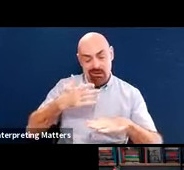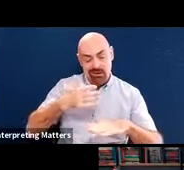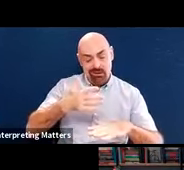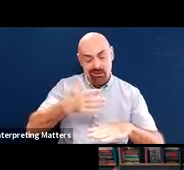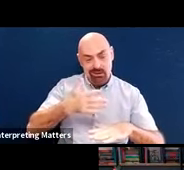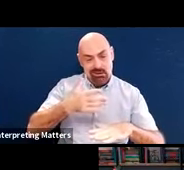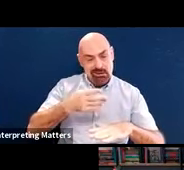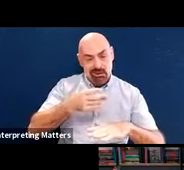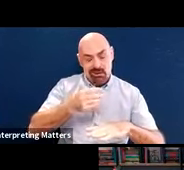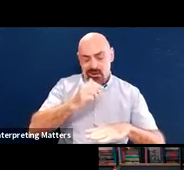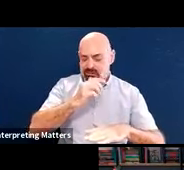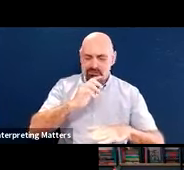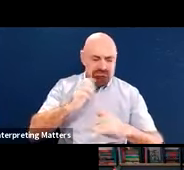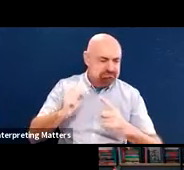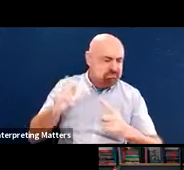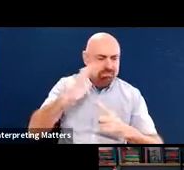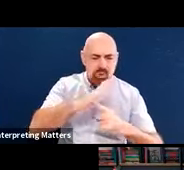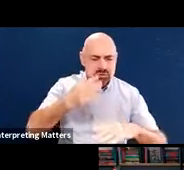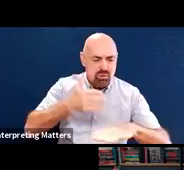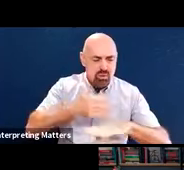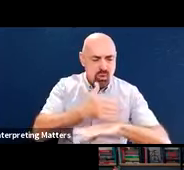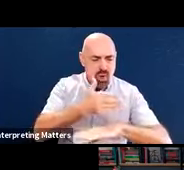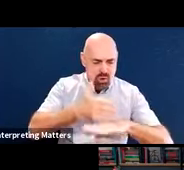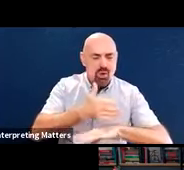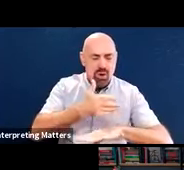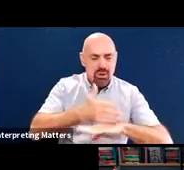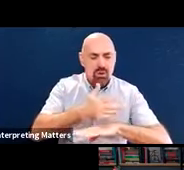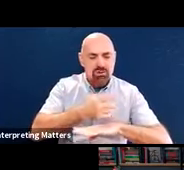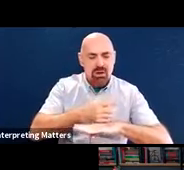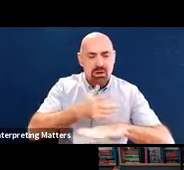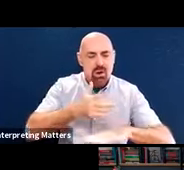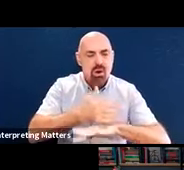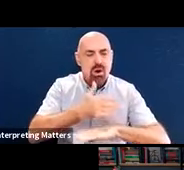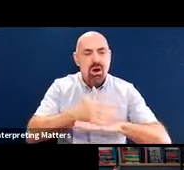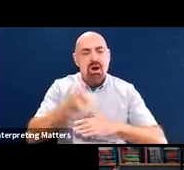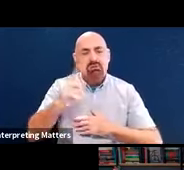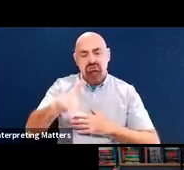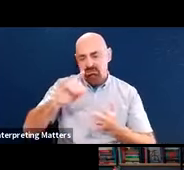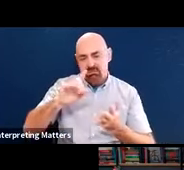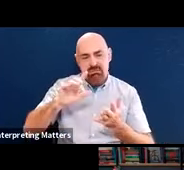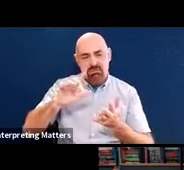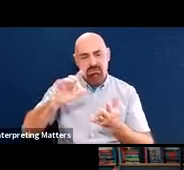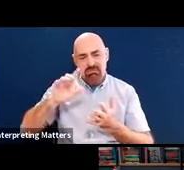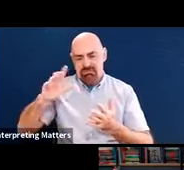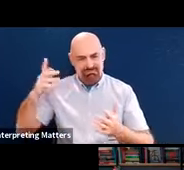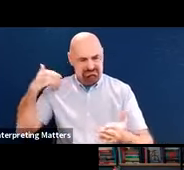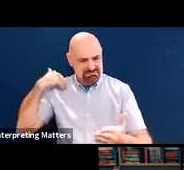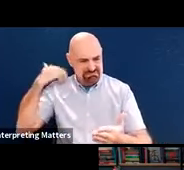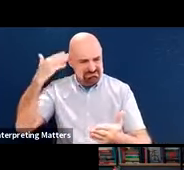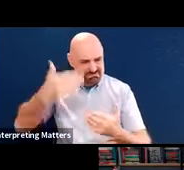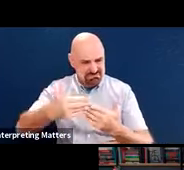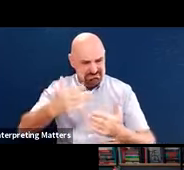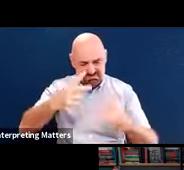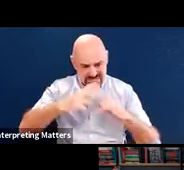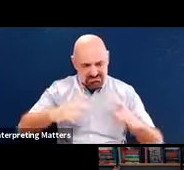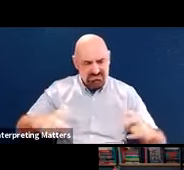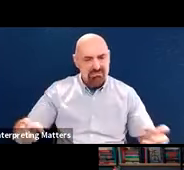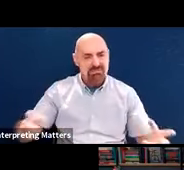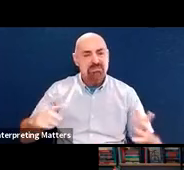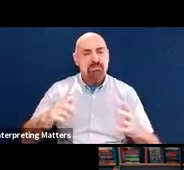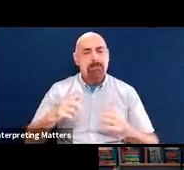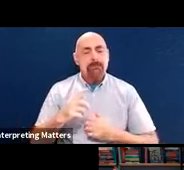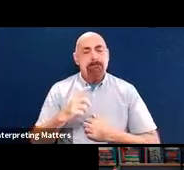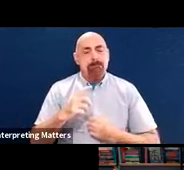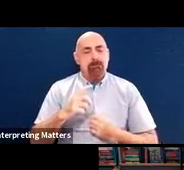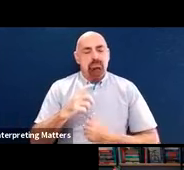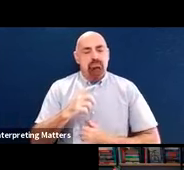really foundational in this respect, which comes from Schumpeter onwards, but has been settled down